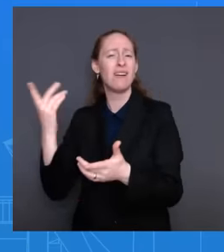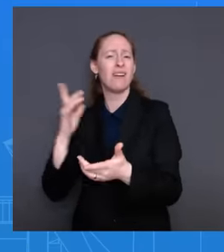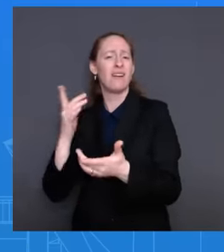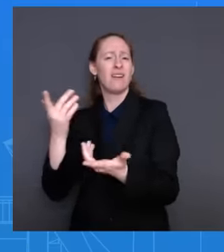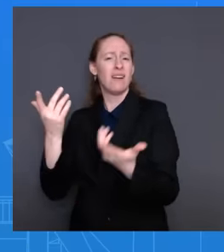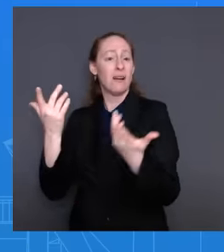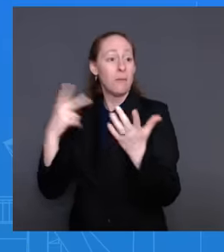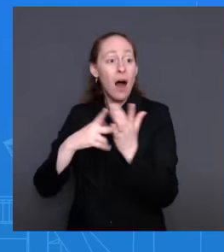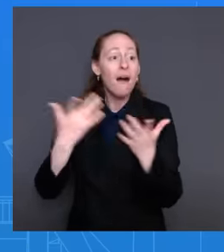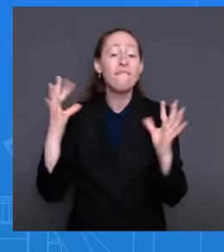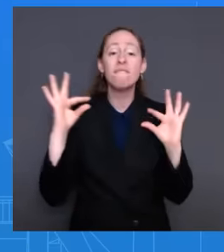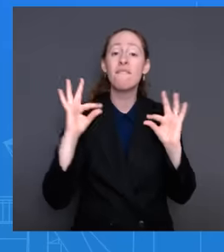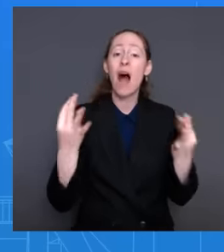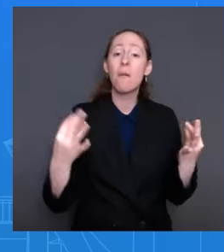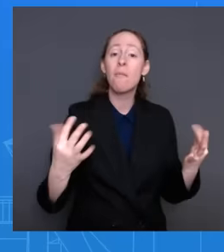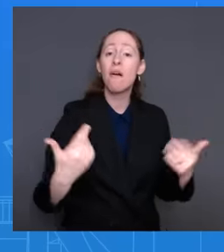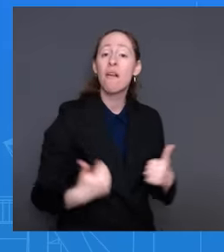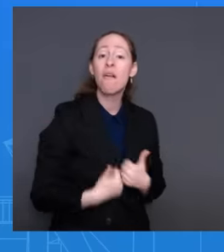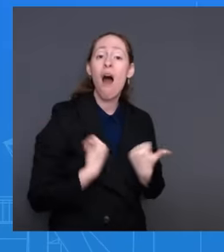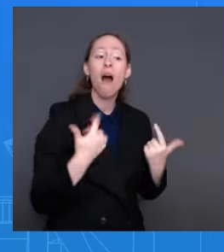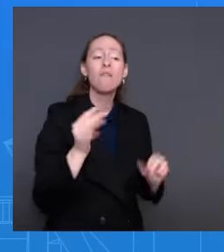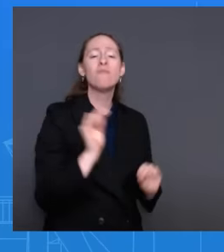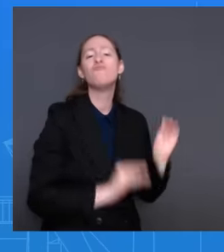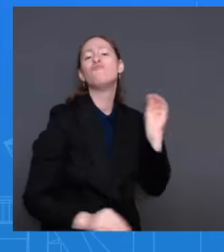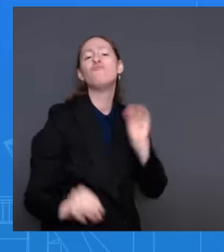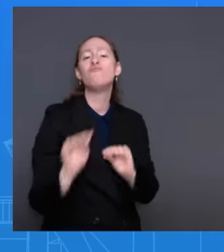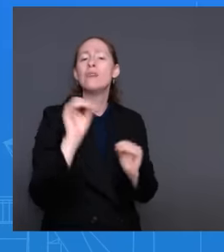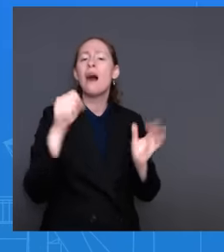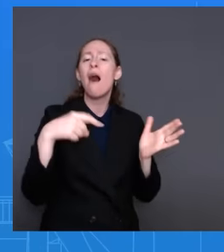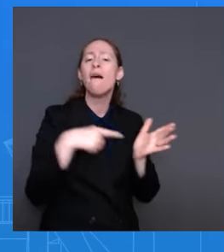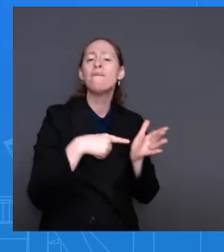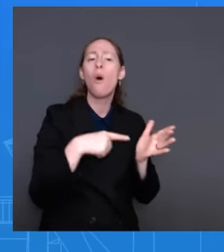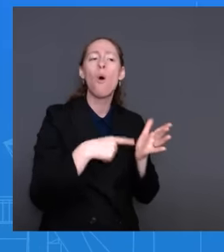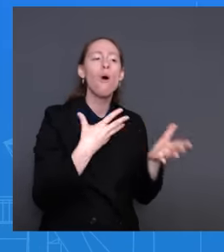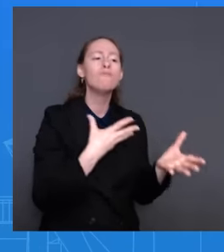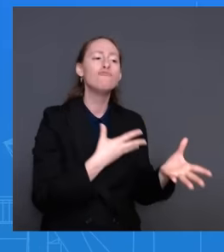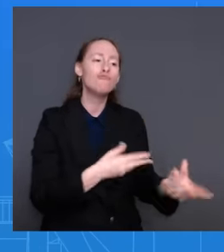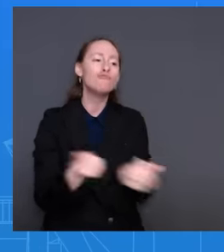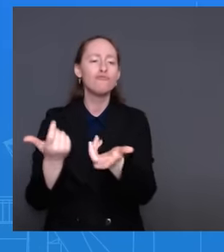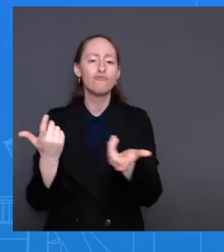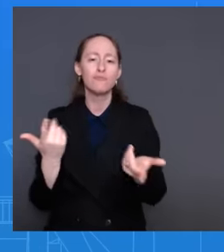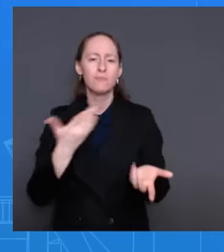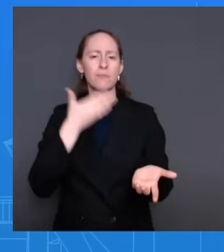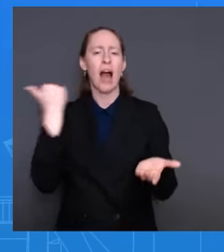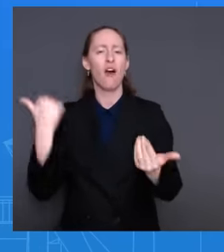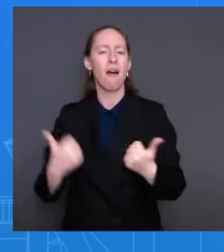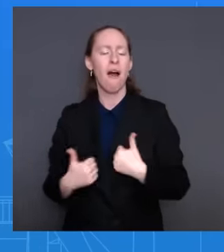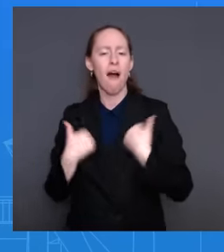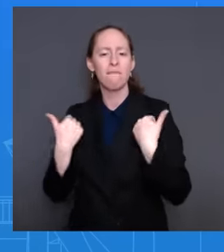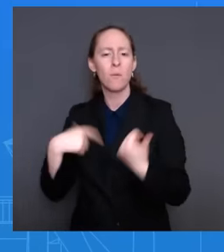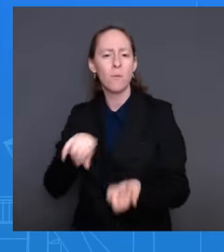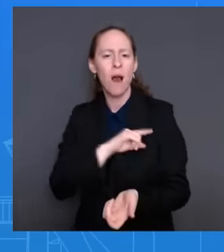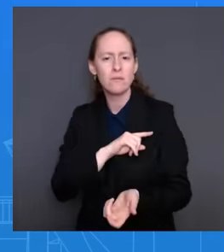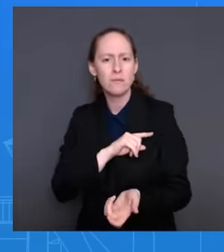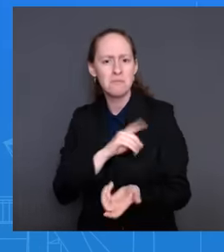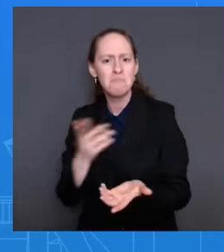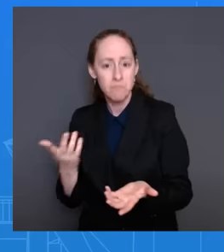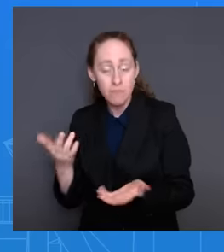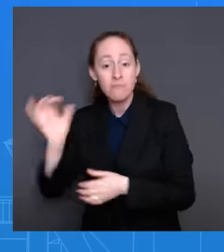So part of the reason why we have seen savings elevated and we have seen credit card payments and other debt